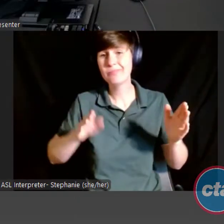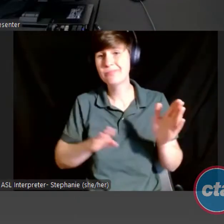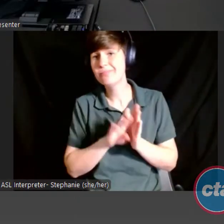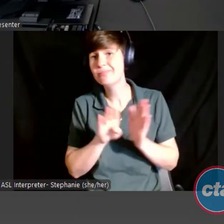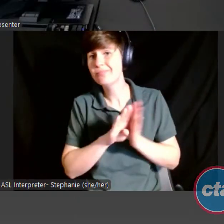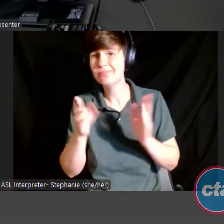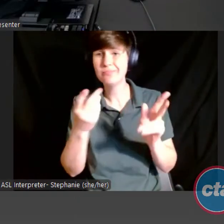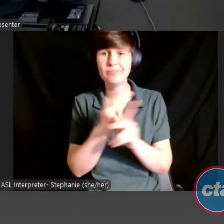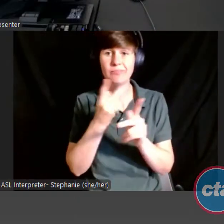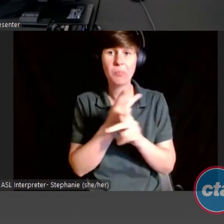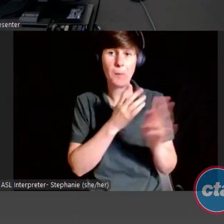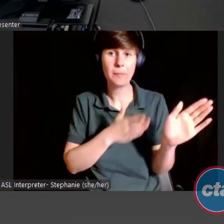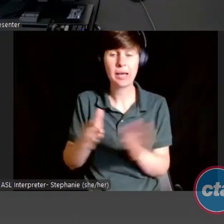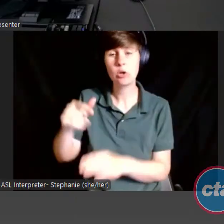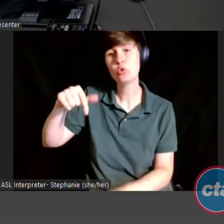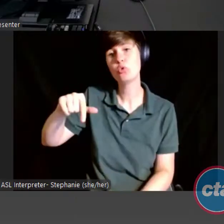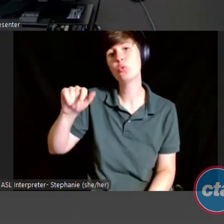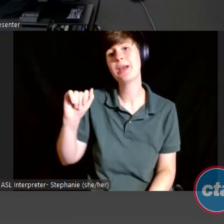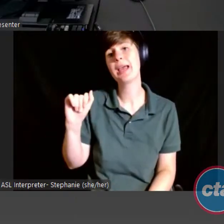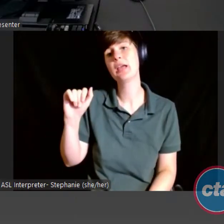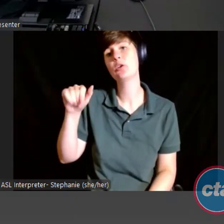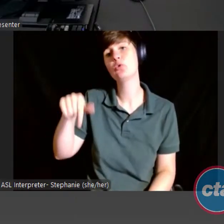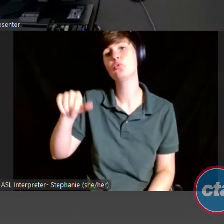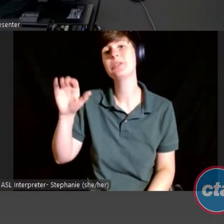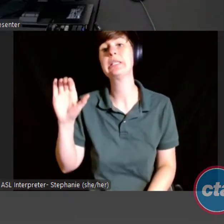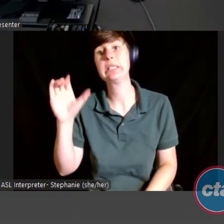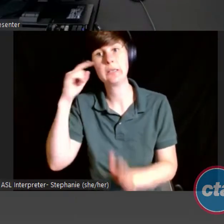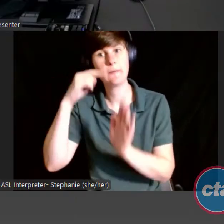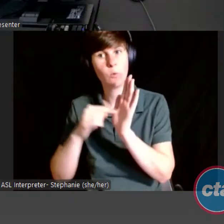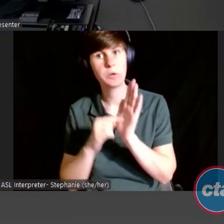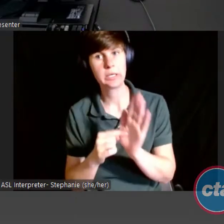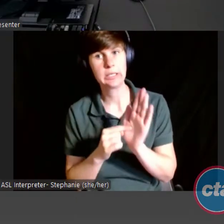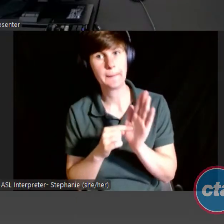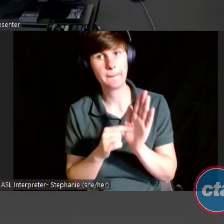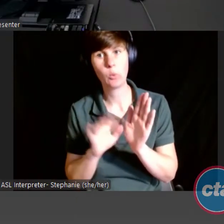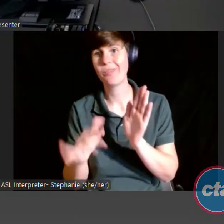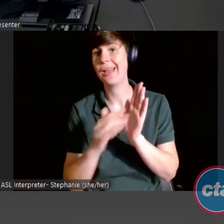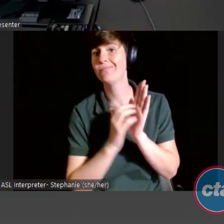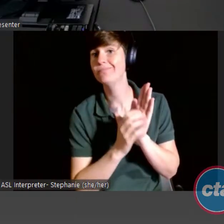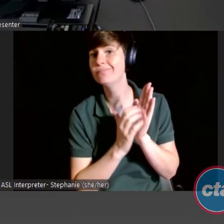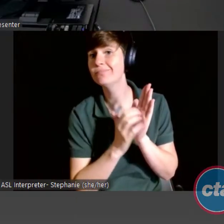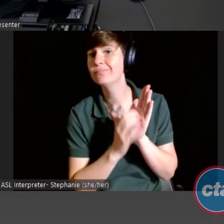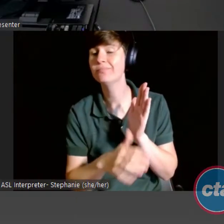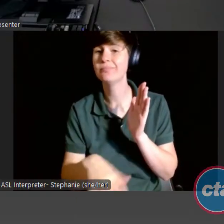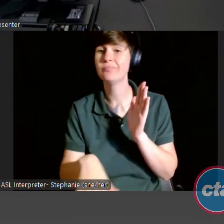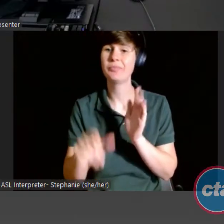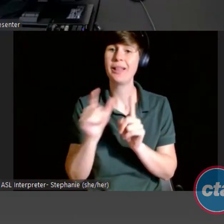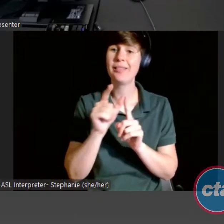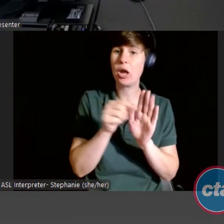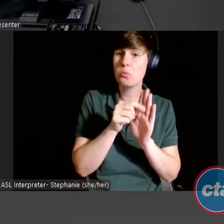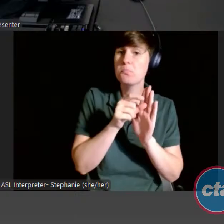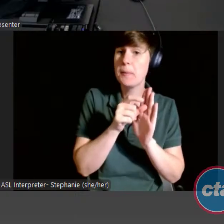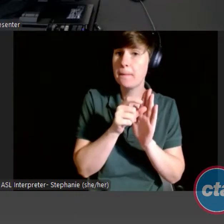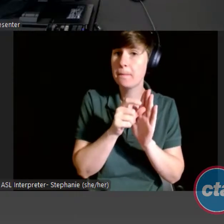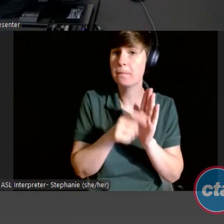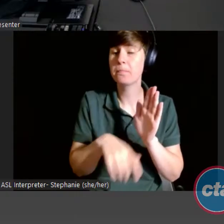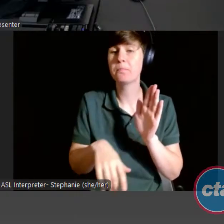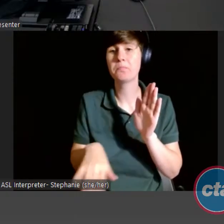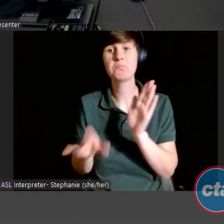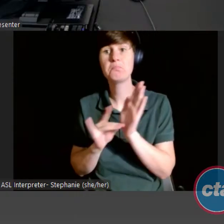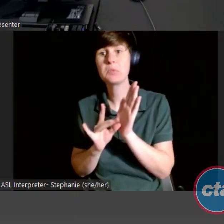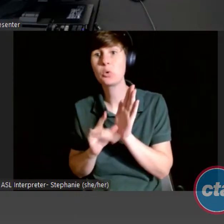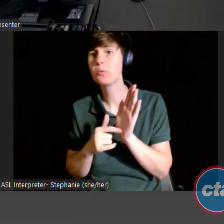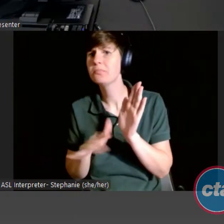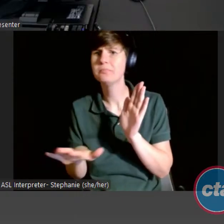the QA/QC, for instance, of the Braille and raised lettering decals, or